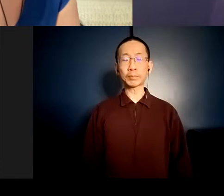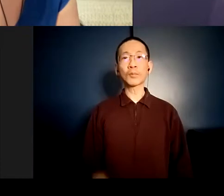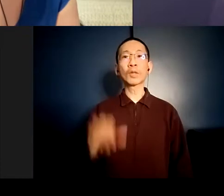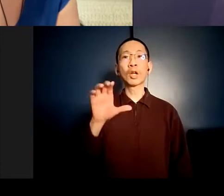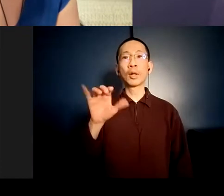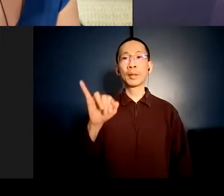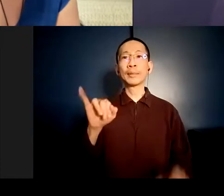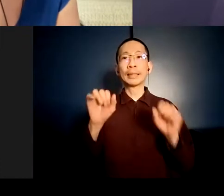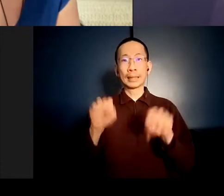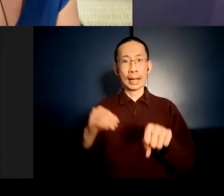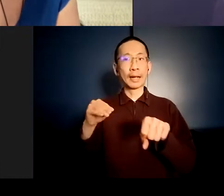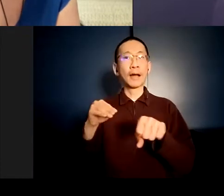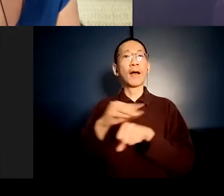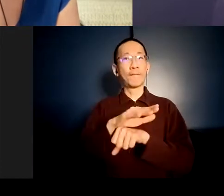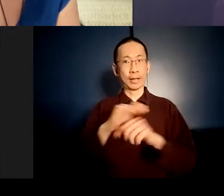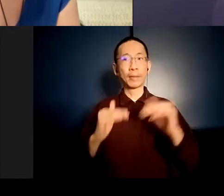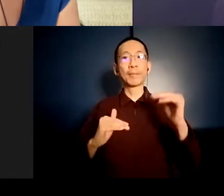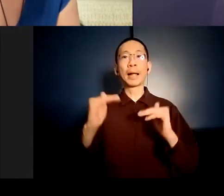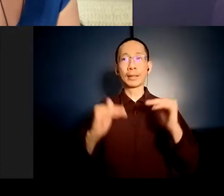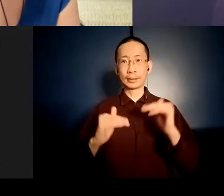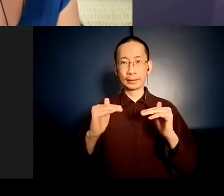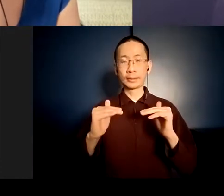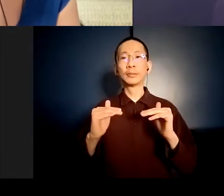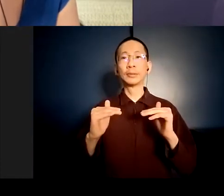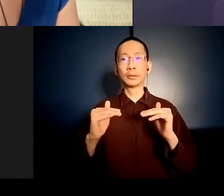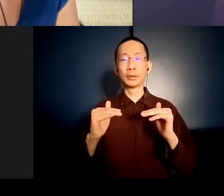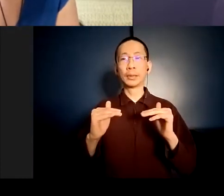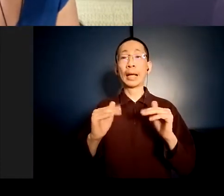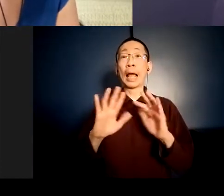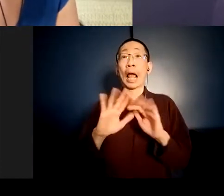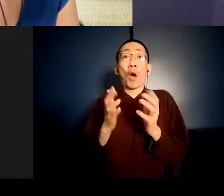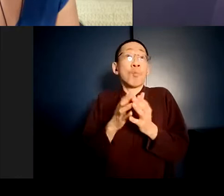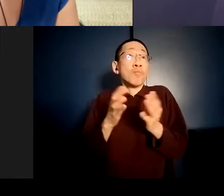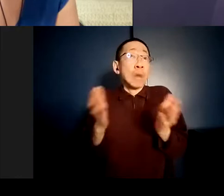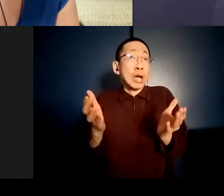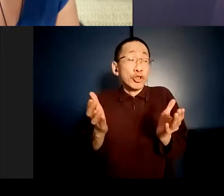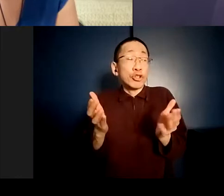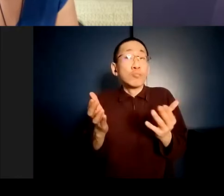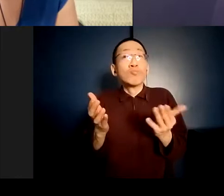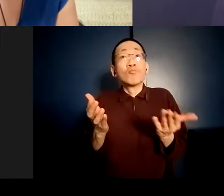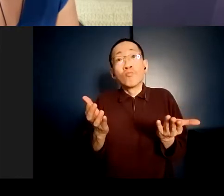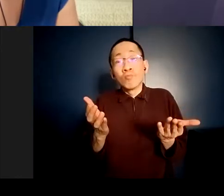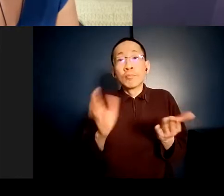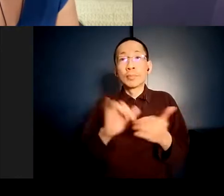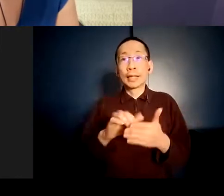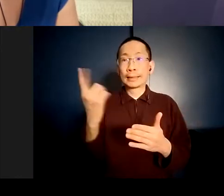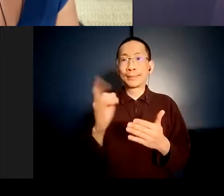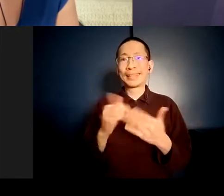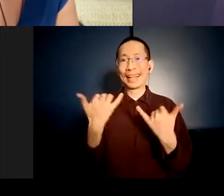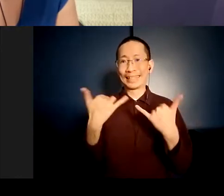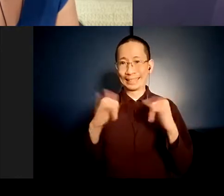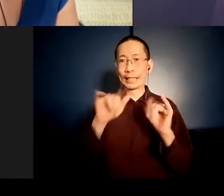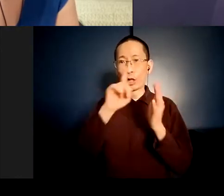implants can affect balance. The extent to which they do is something that is still